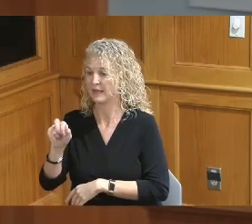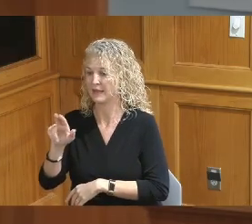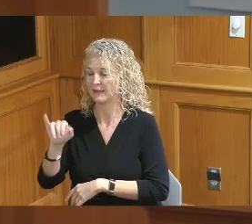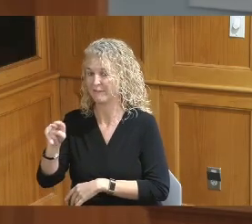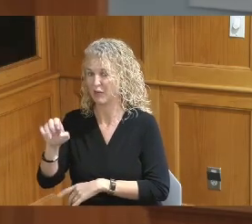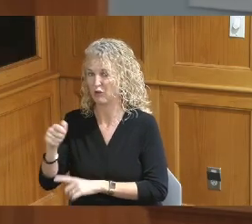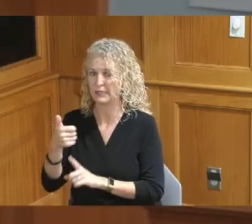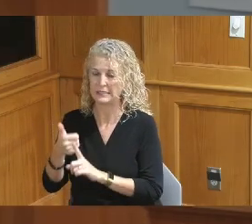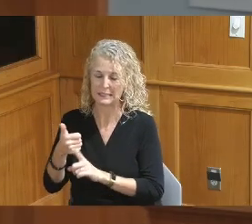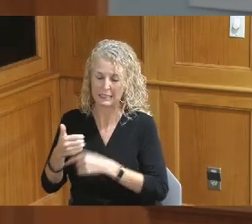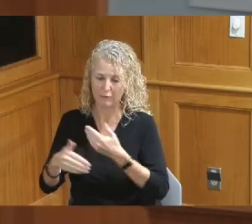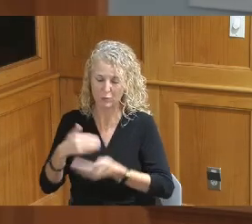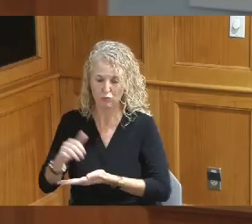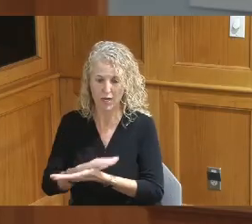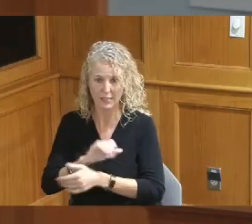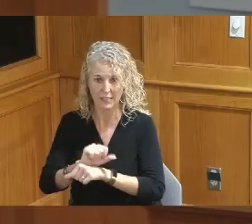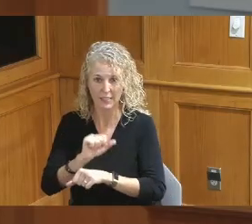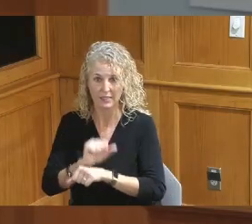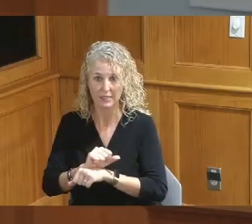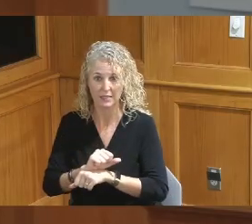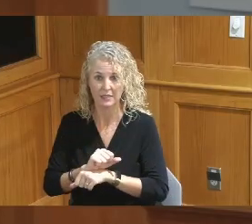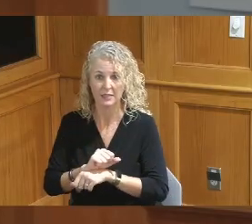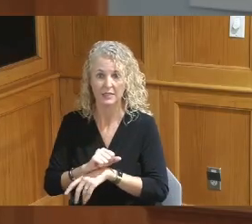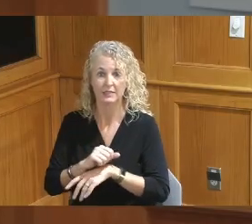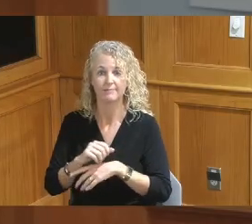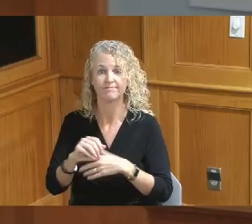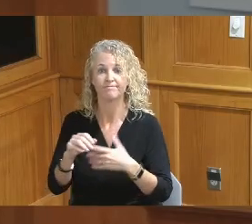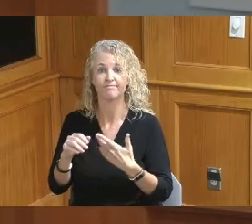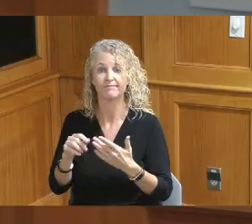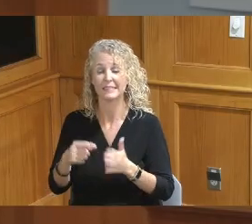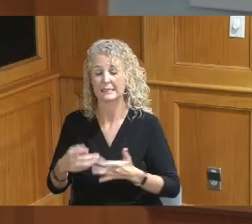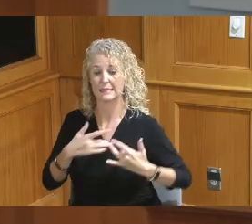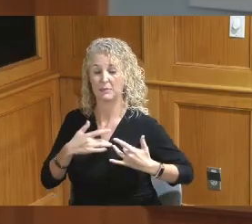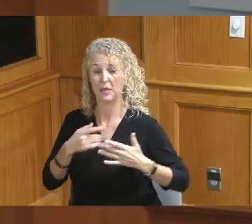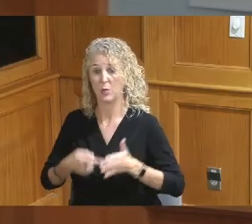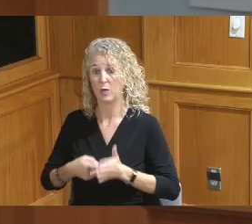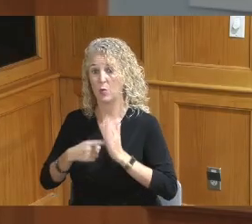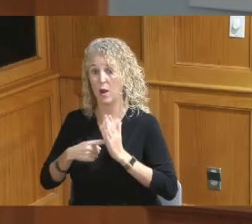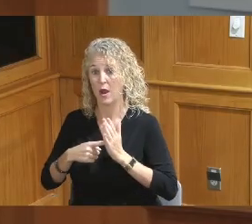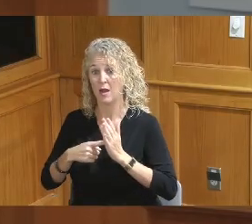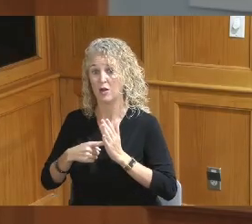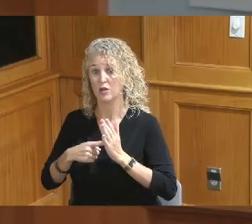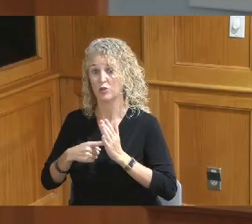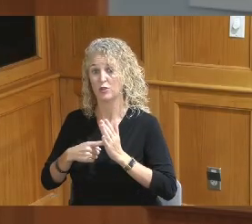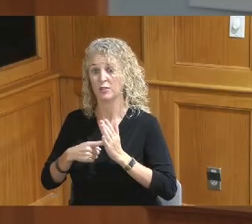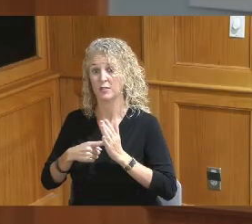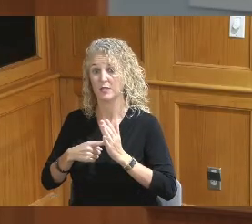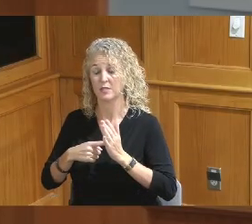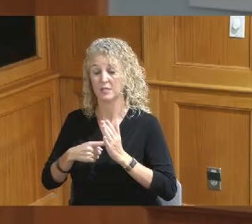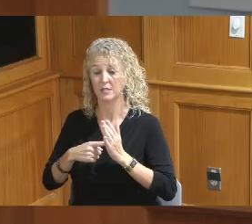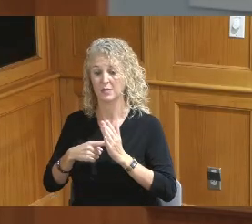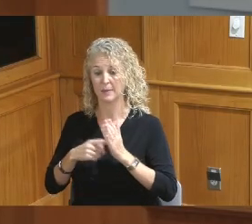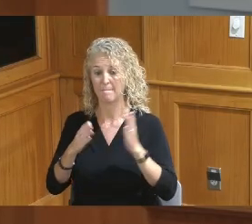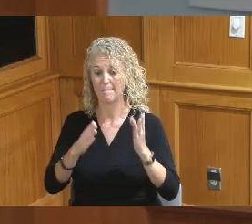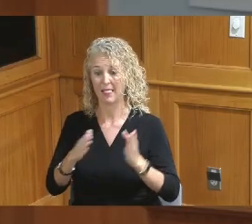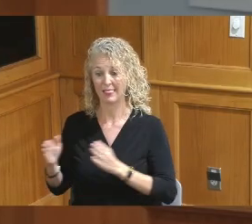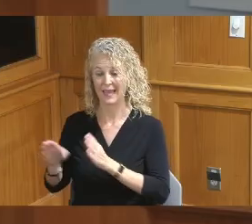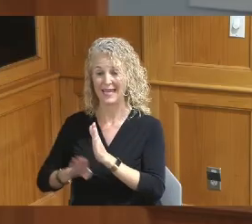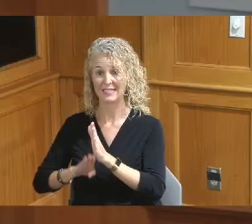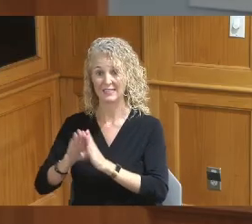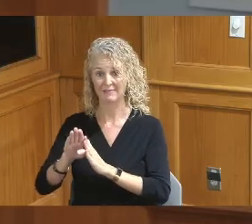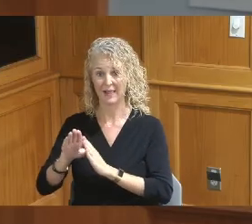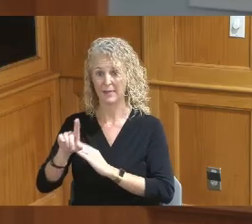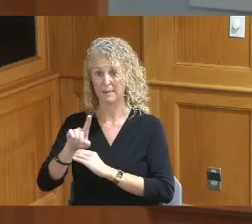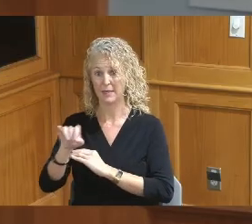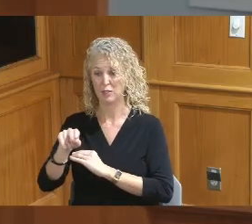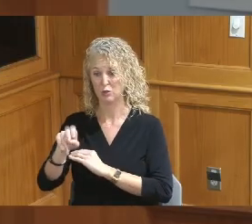a process, but it can be a quicker process. It usually requires, in most of the city of Cincinnati, a plan development zone change,